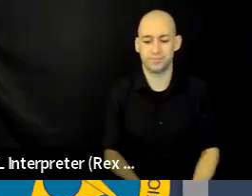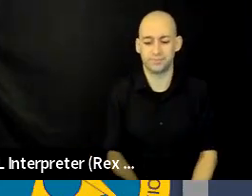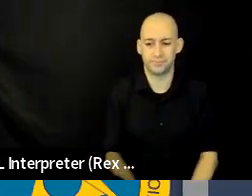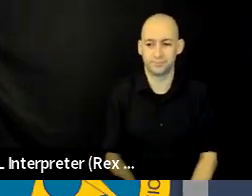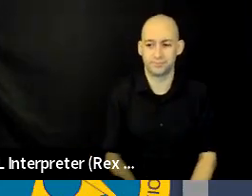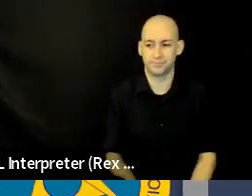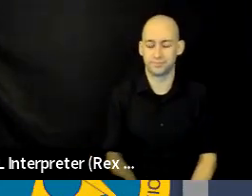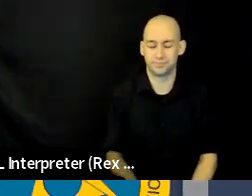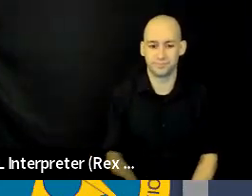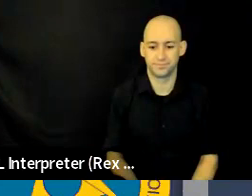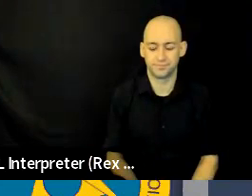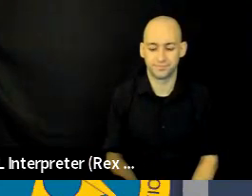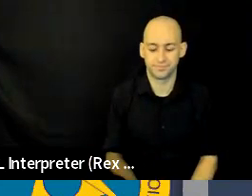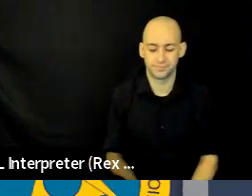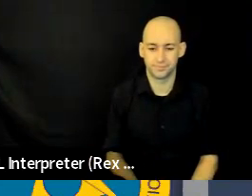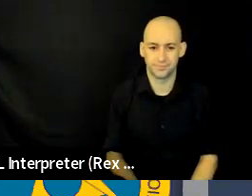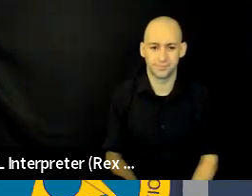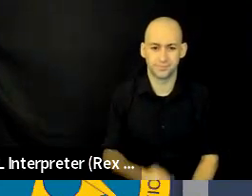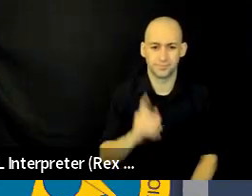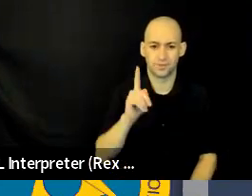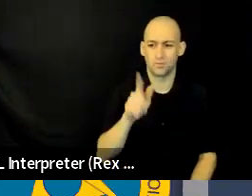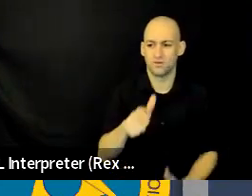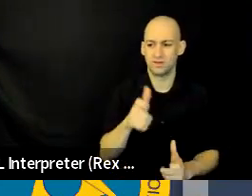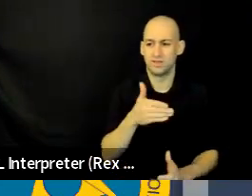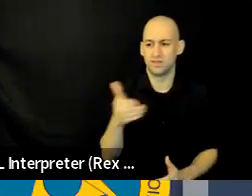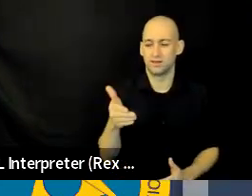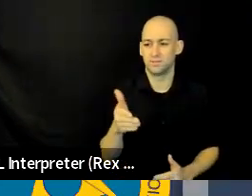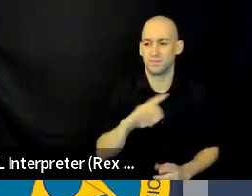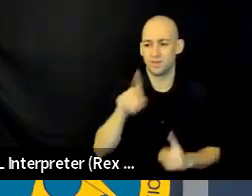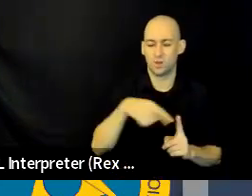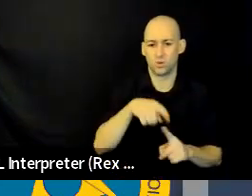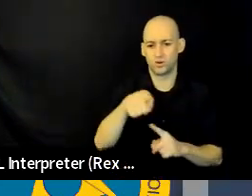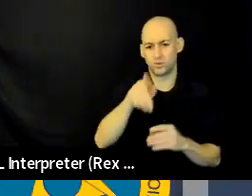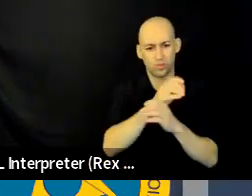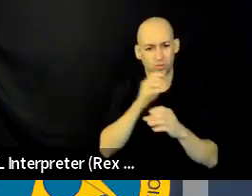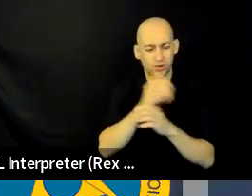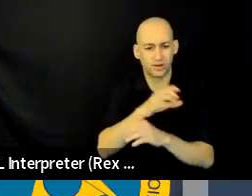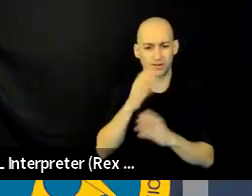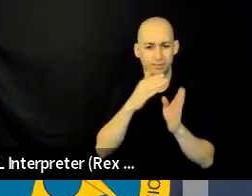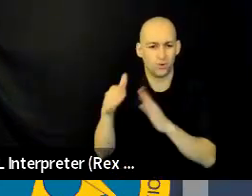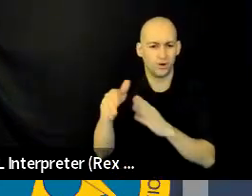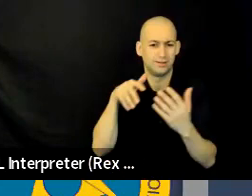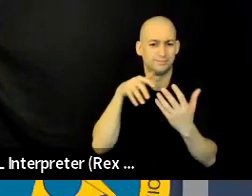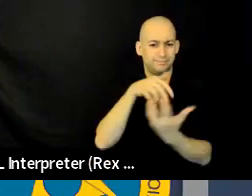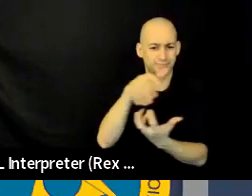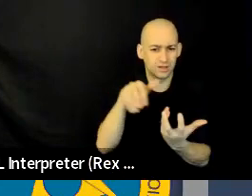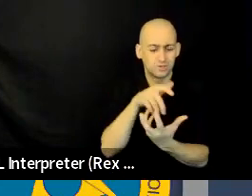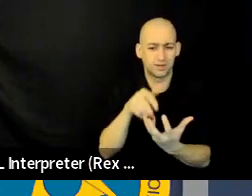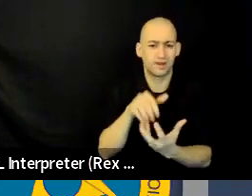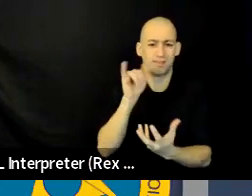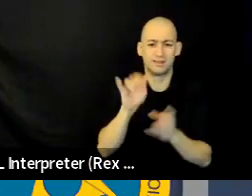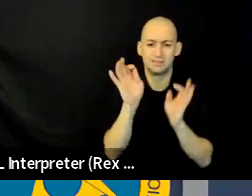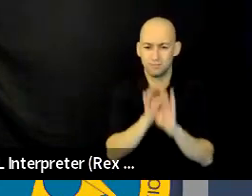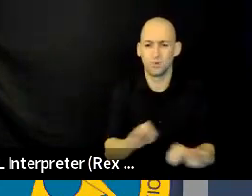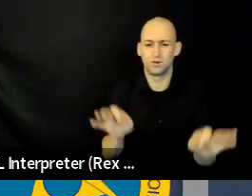Thank you. And just one quick thing. When you're looking at community engagement, that's so important